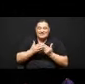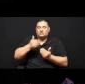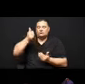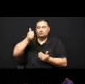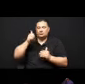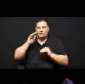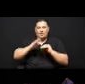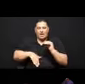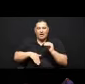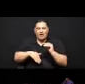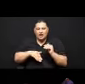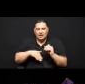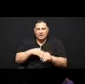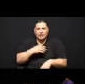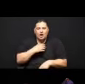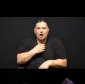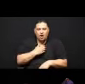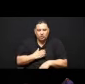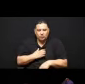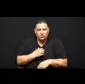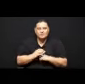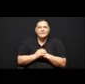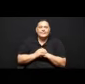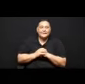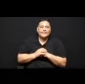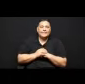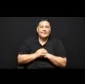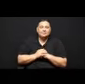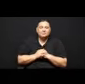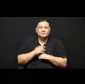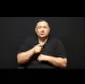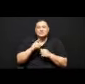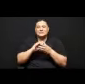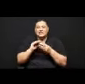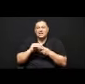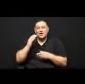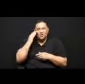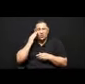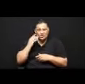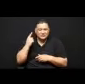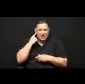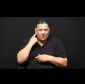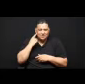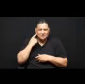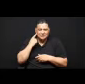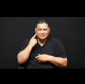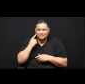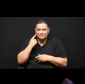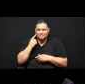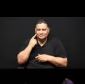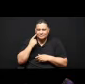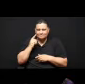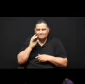says, I know this sounds big. Pauses. Remembers, I'm from Nevada too.